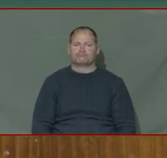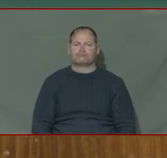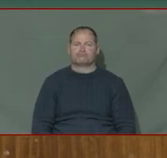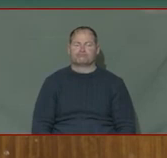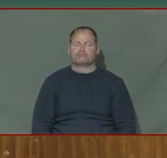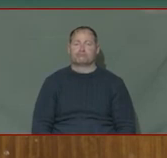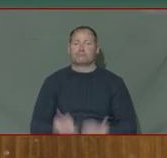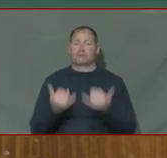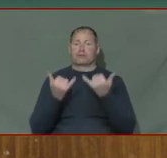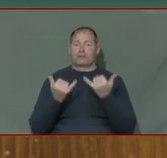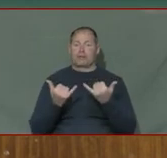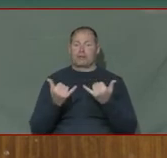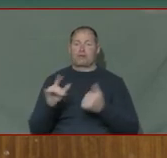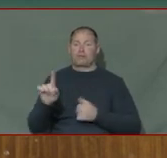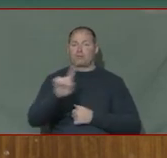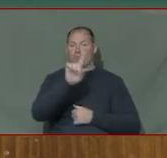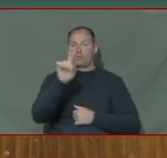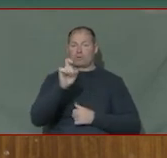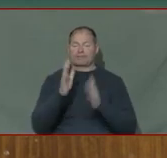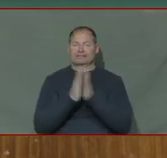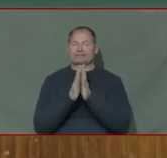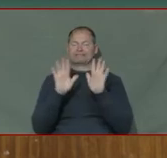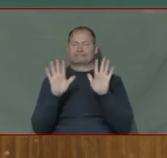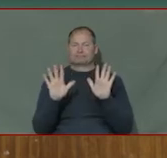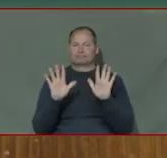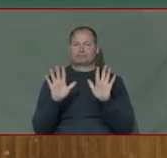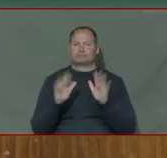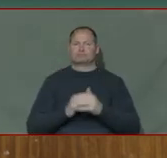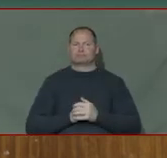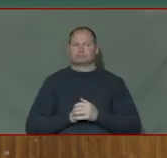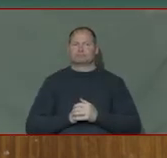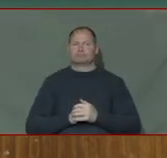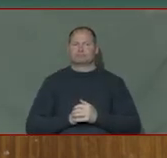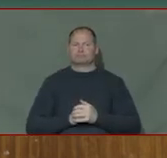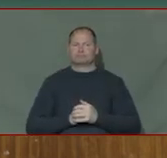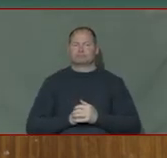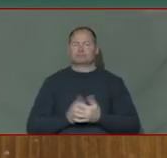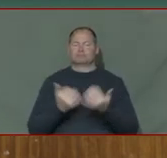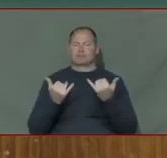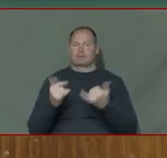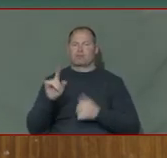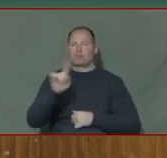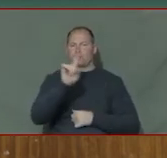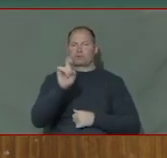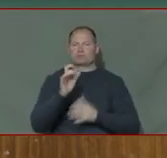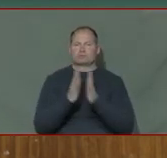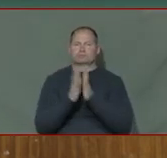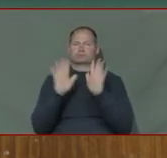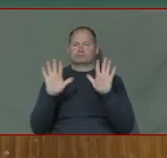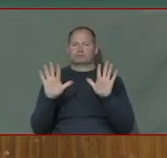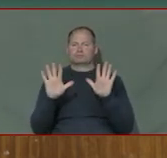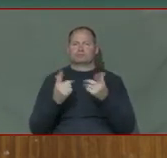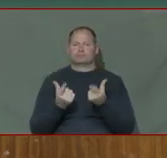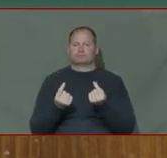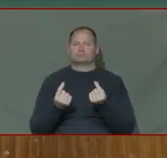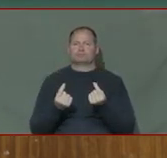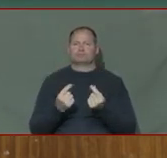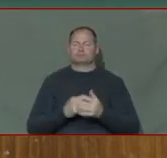go to question 10. The May, June 2017, let's go to question 10.